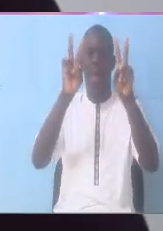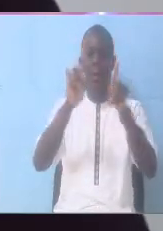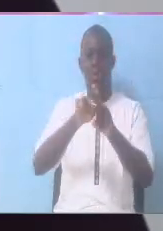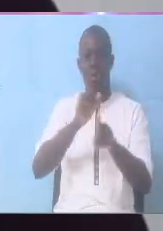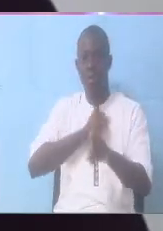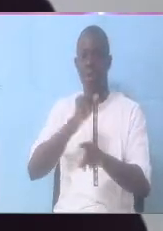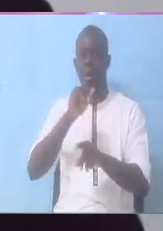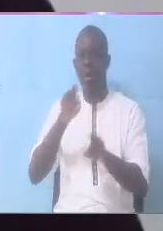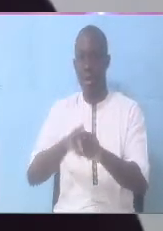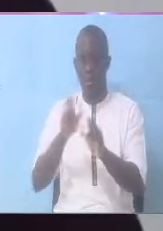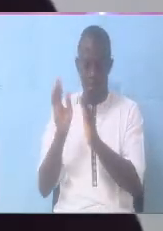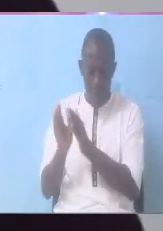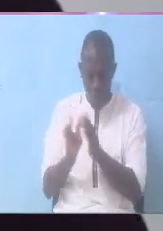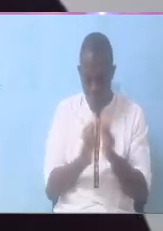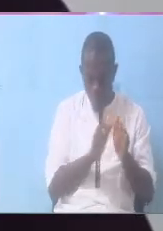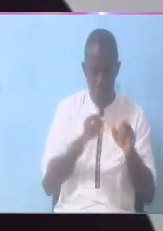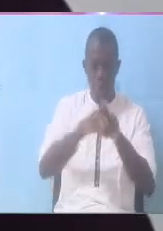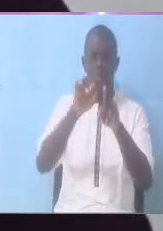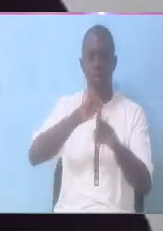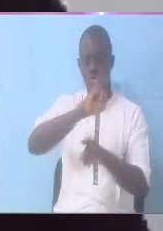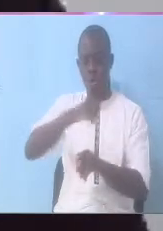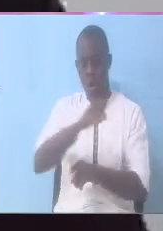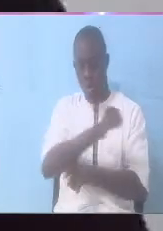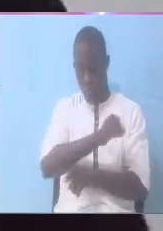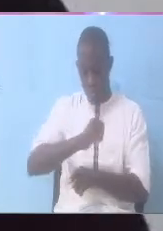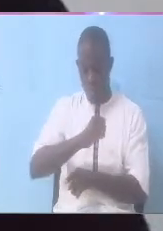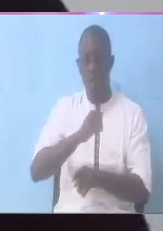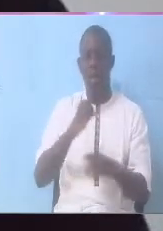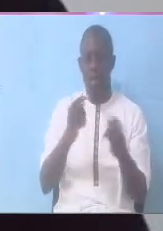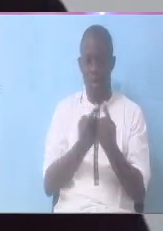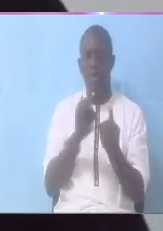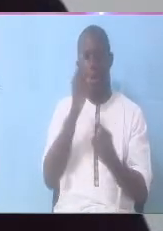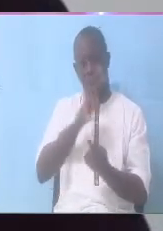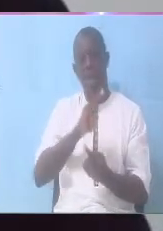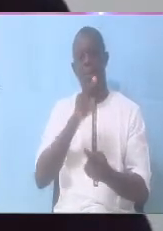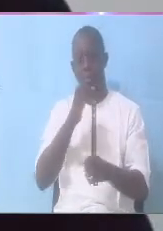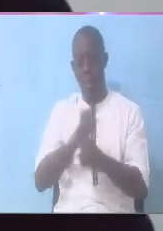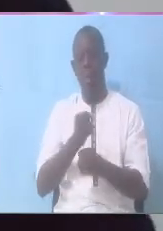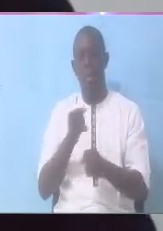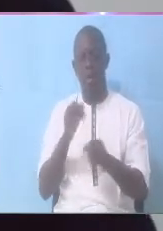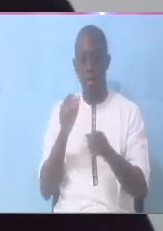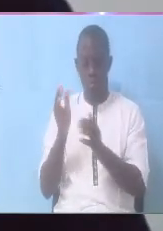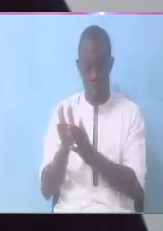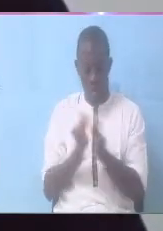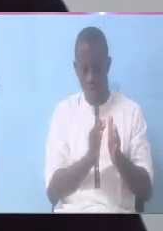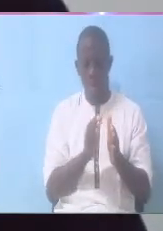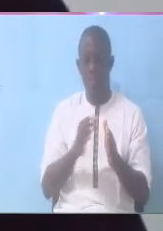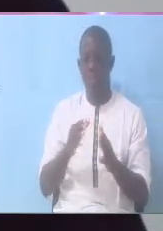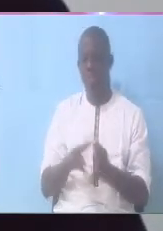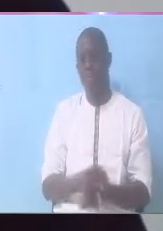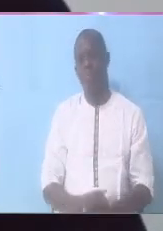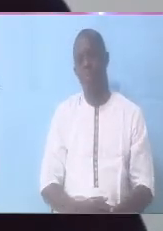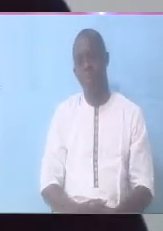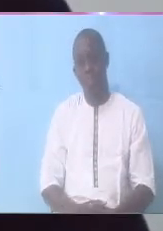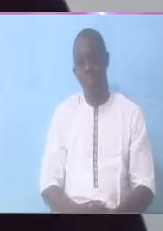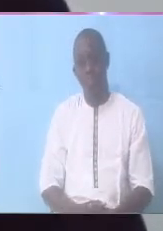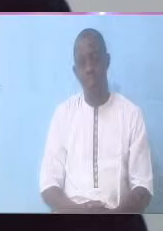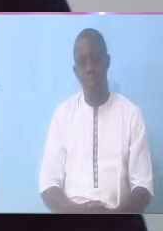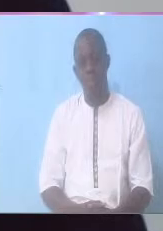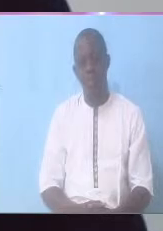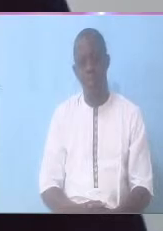nakika kata jamela ayala jongla solu fana la kolu katandina nyola wotumo le pro anisi lo kapare